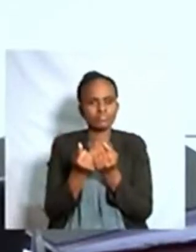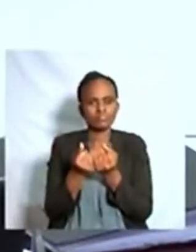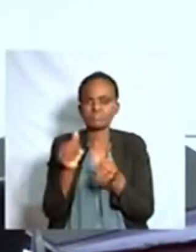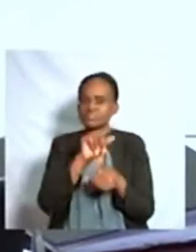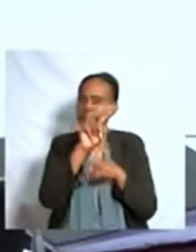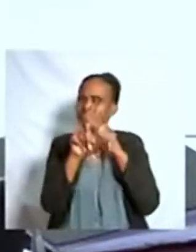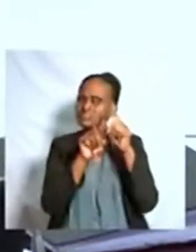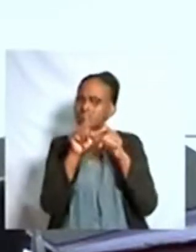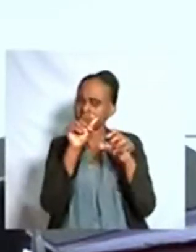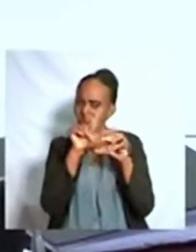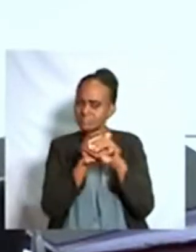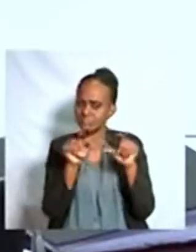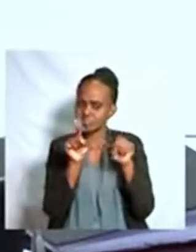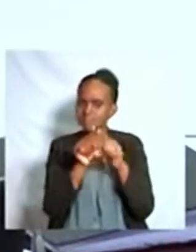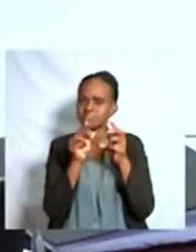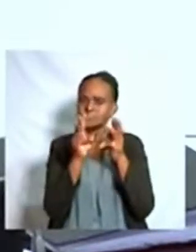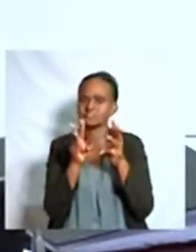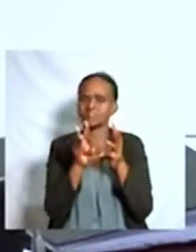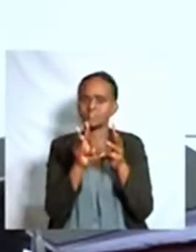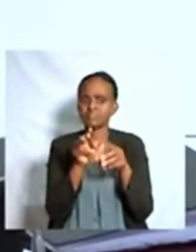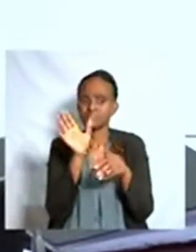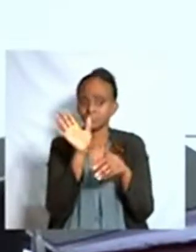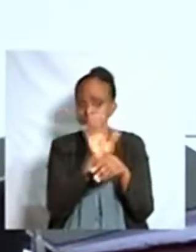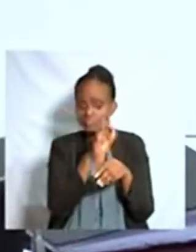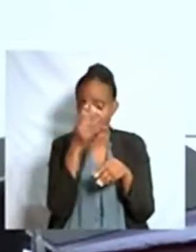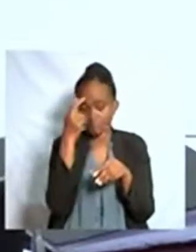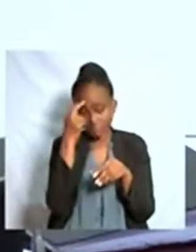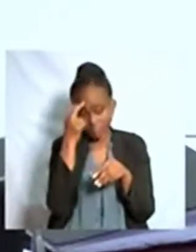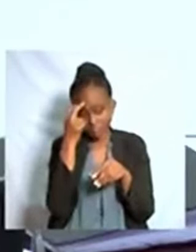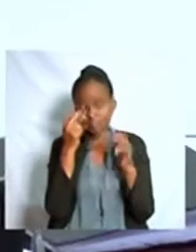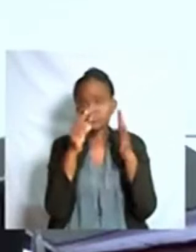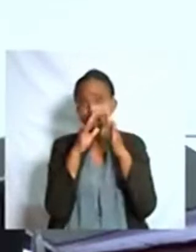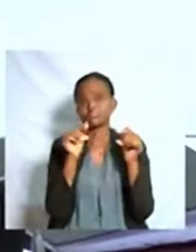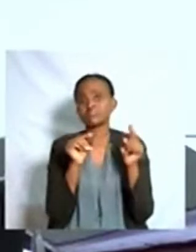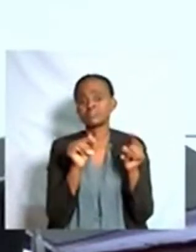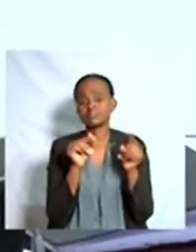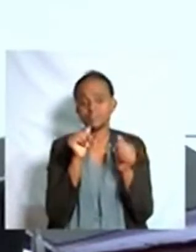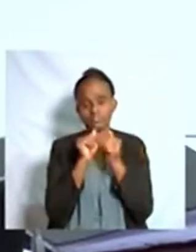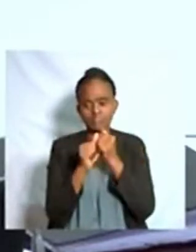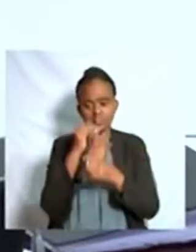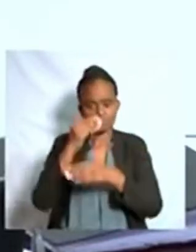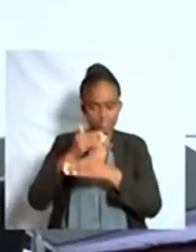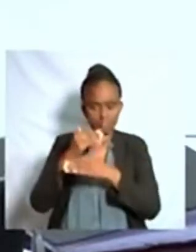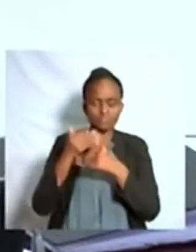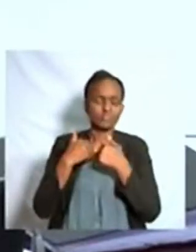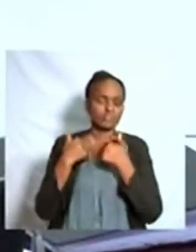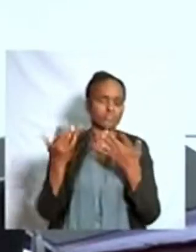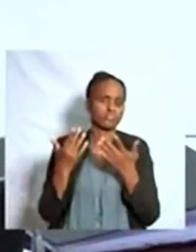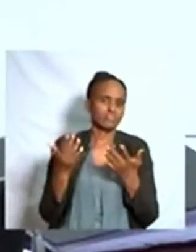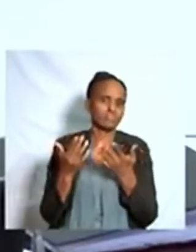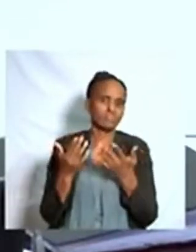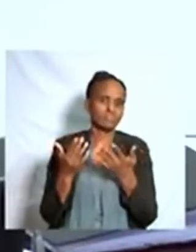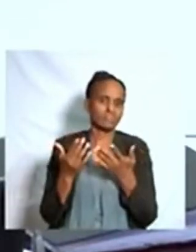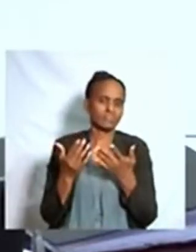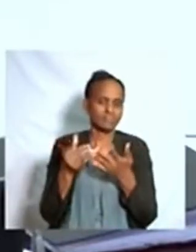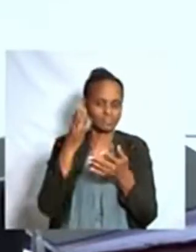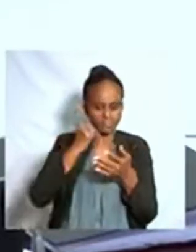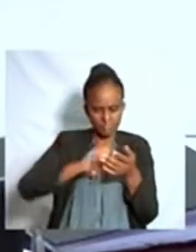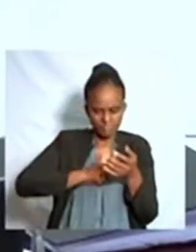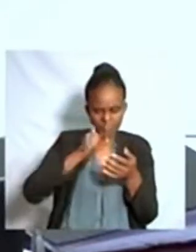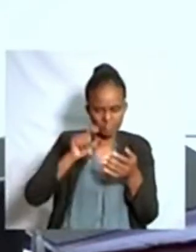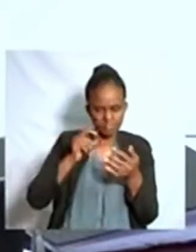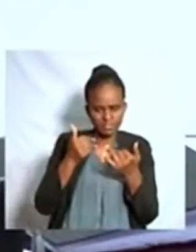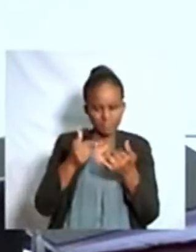queried in this regard. It was the guard post that had no windows. Okay? And that's why we needed